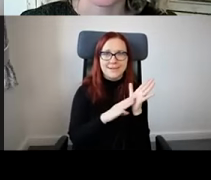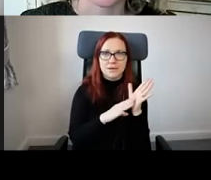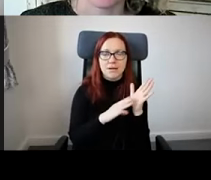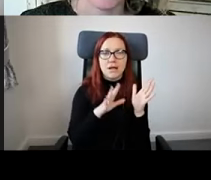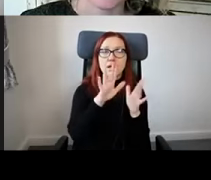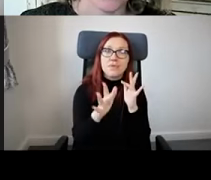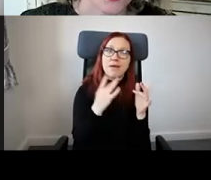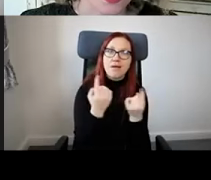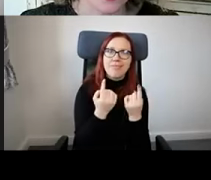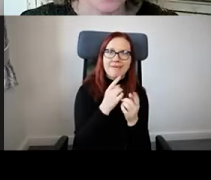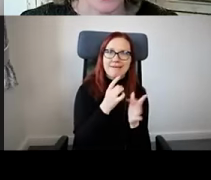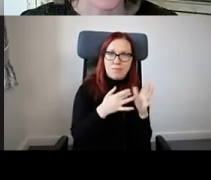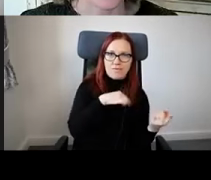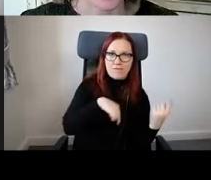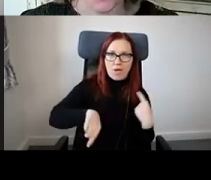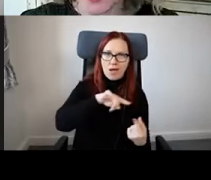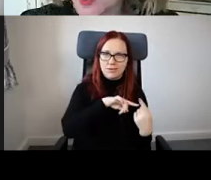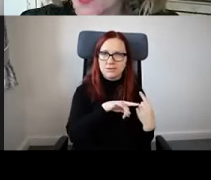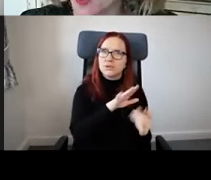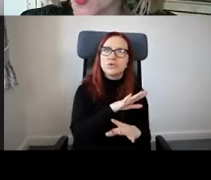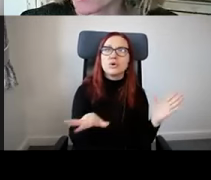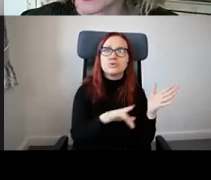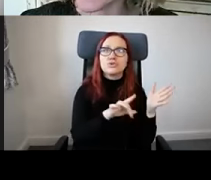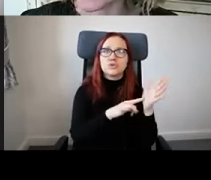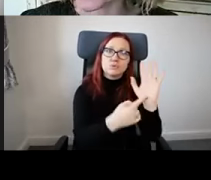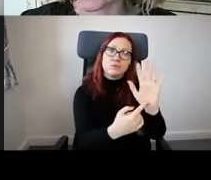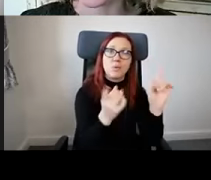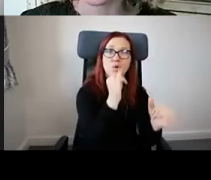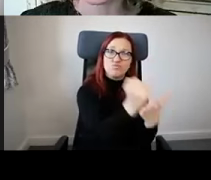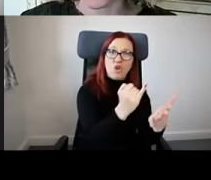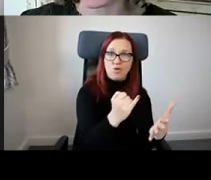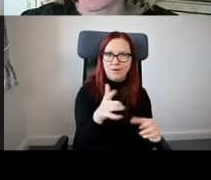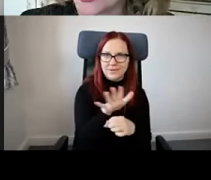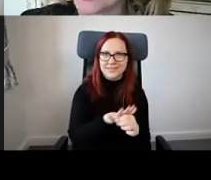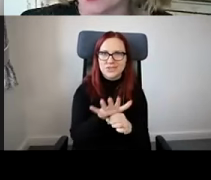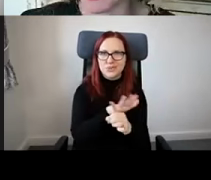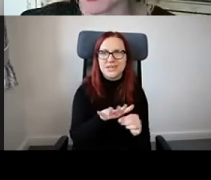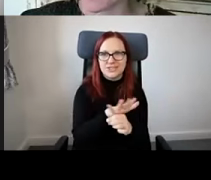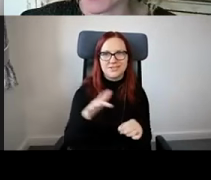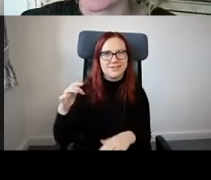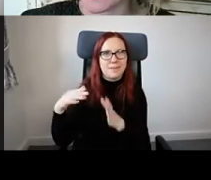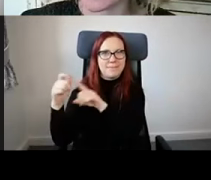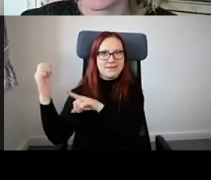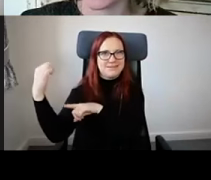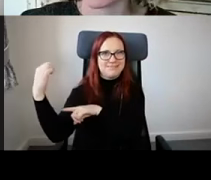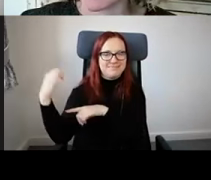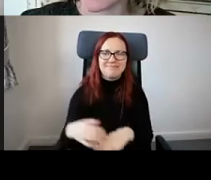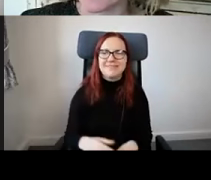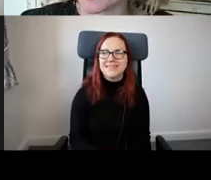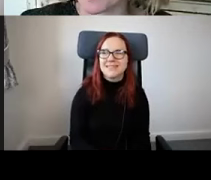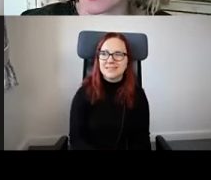not just to point out, you know, what's going wrong in this situation. It's what to do about this,